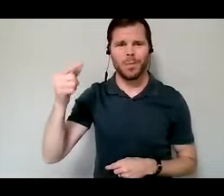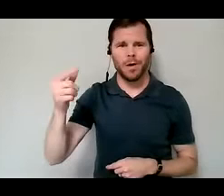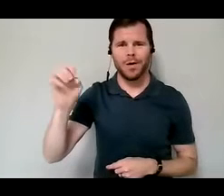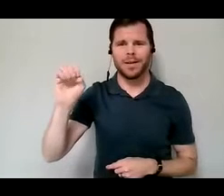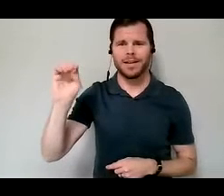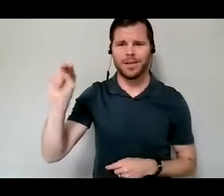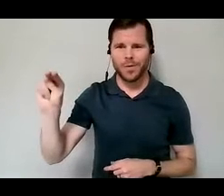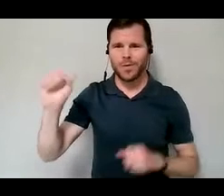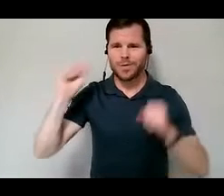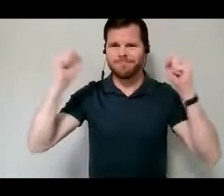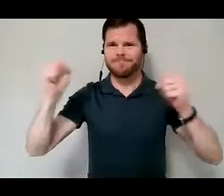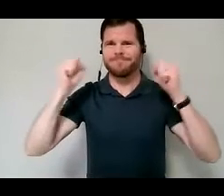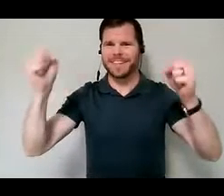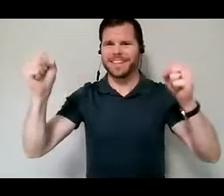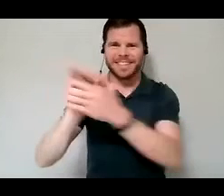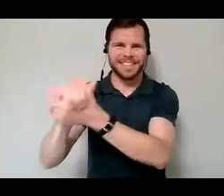Woohoo!